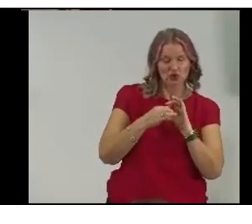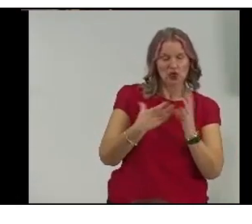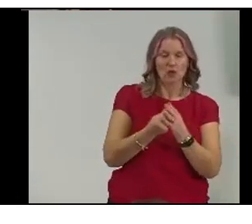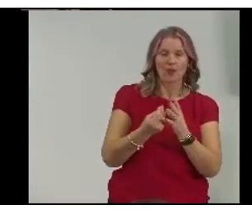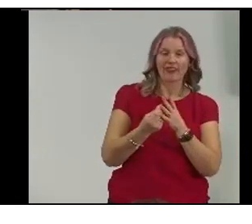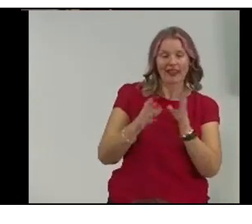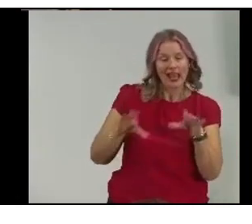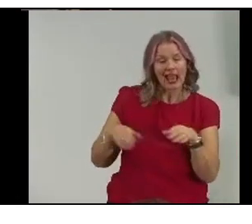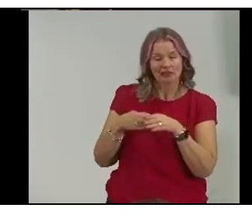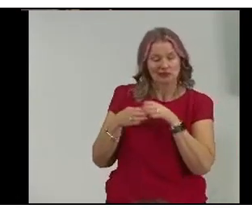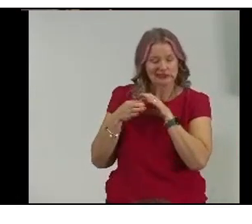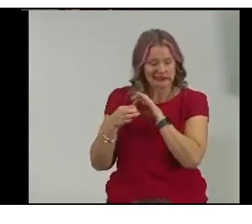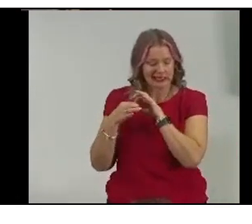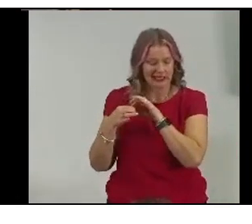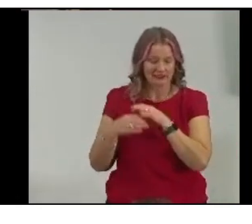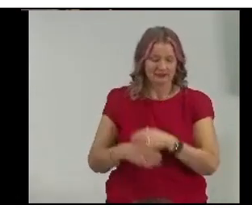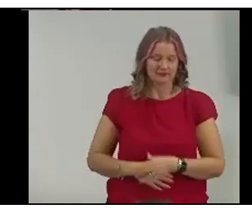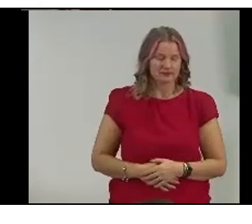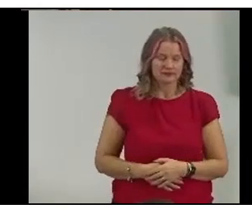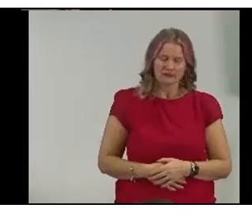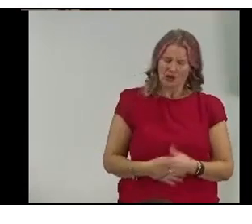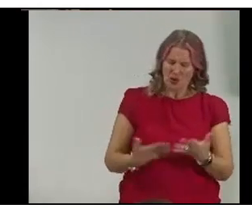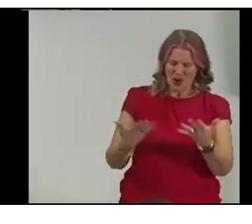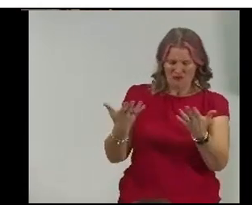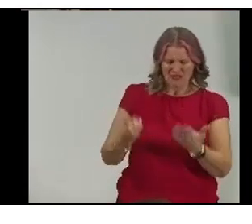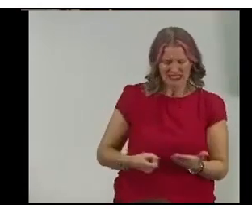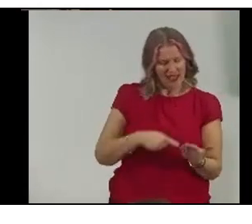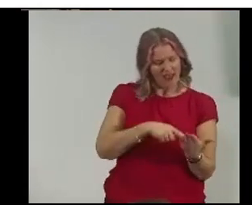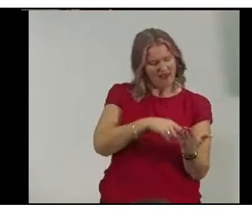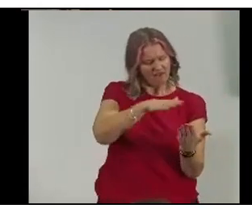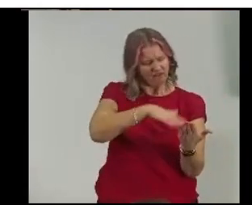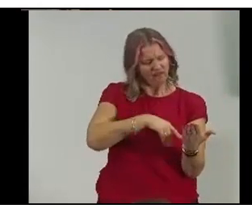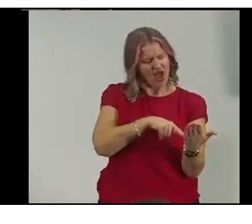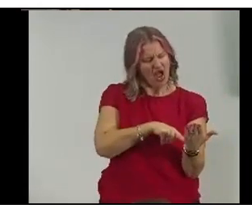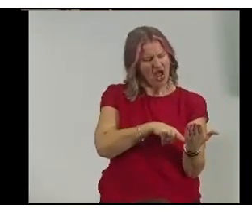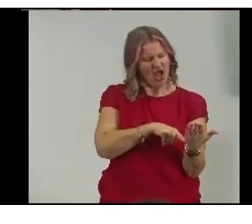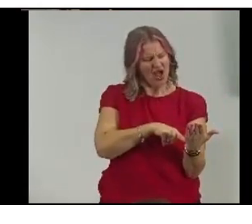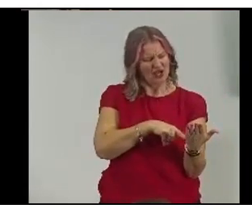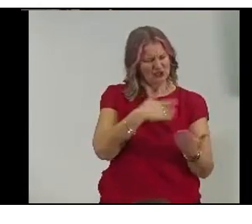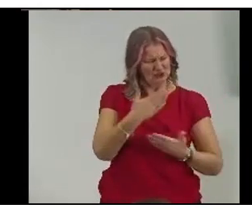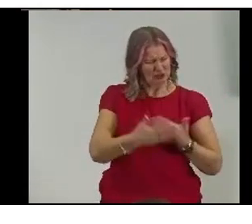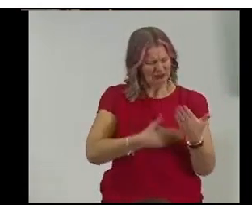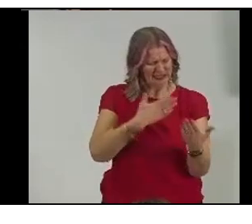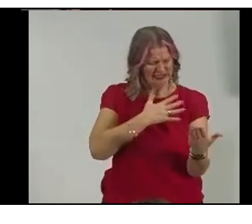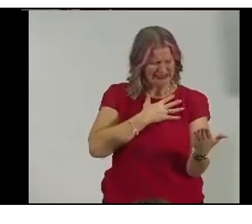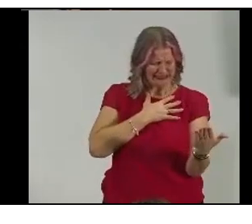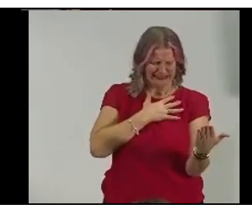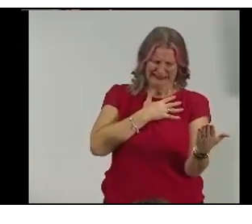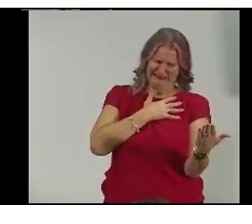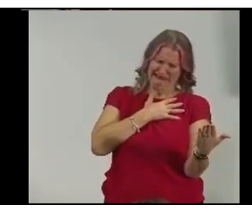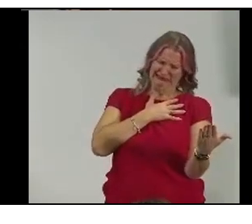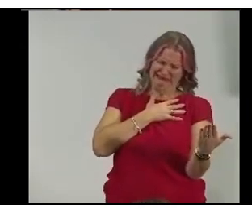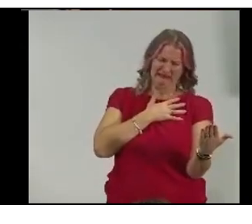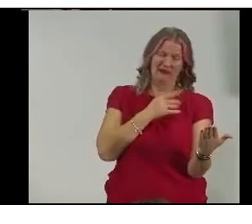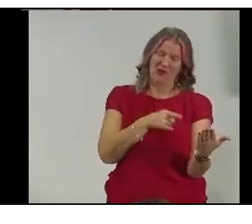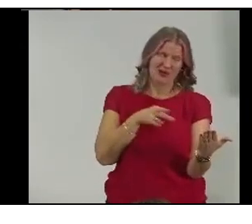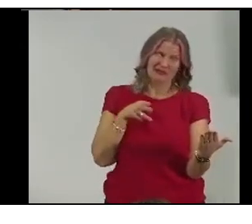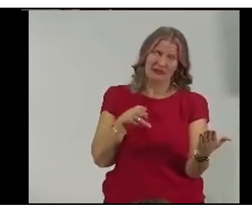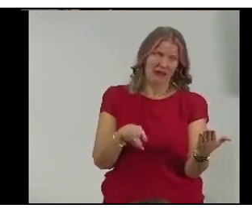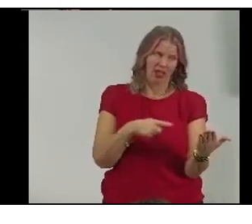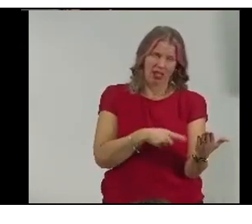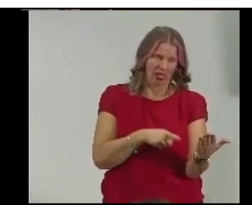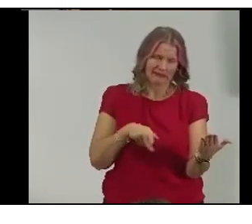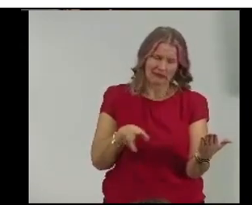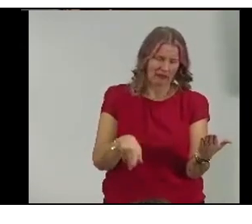we're working with. And first, when I received the storyline, I was like, whoa, this is very, very stereotypical. This is not going to work. And it